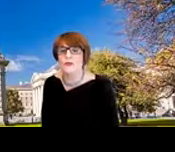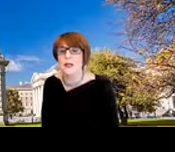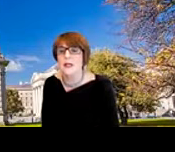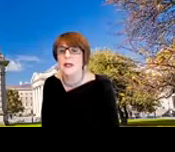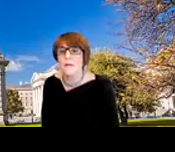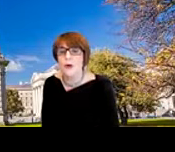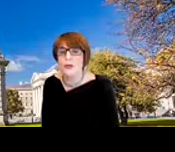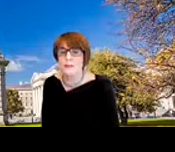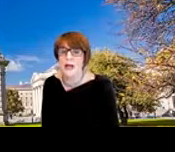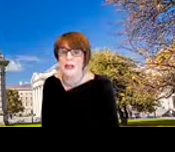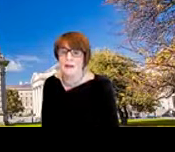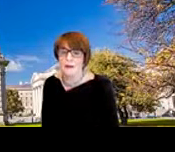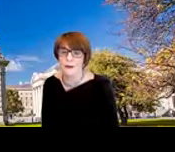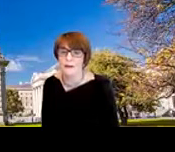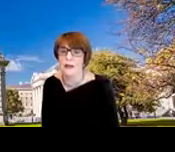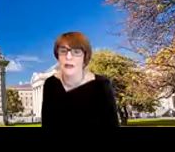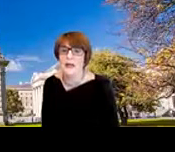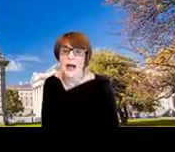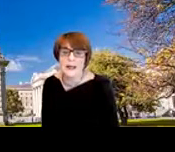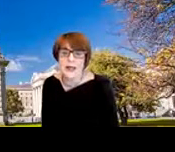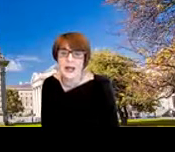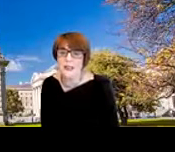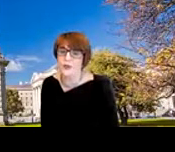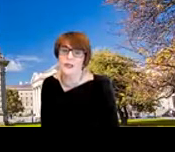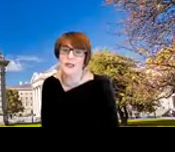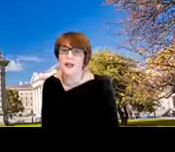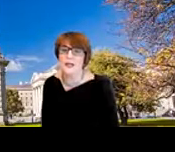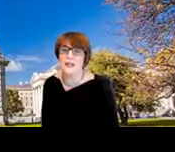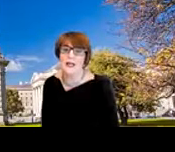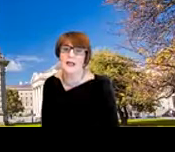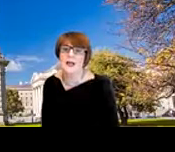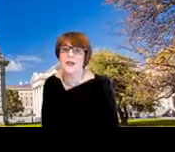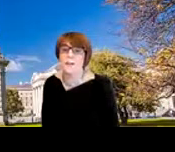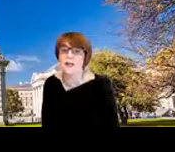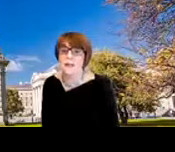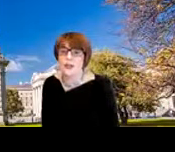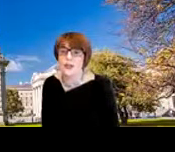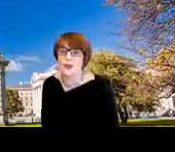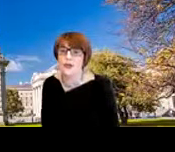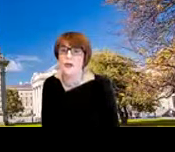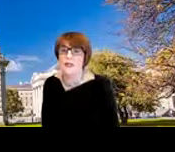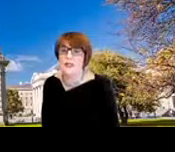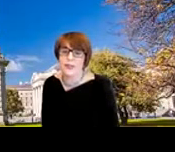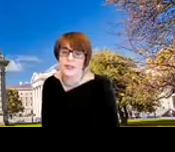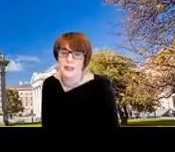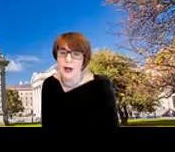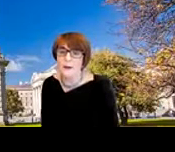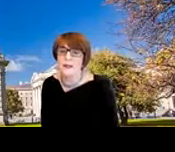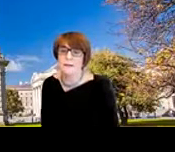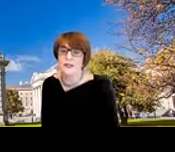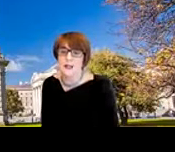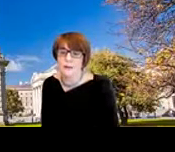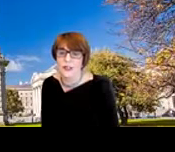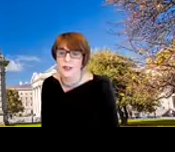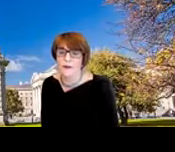was really most impactful for people. And again, it was things like not being able to do usual activities and hobbies,